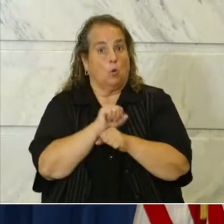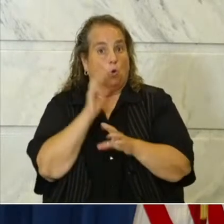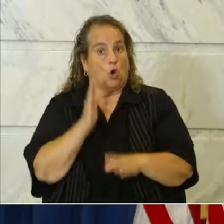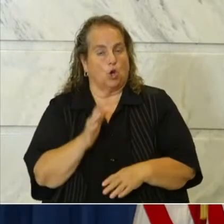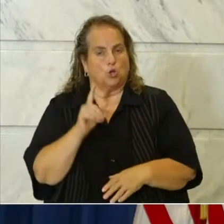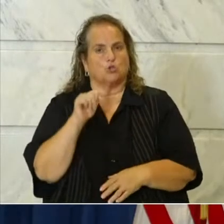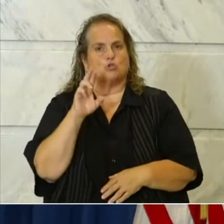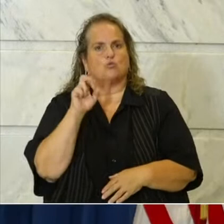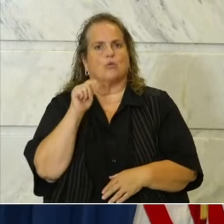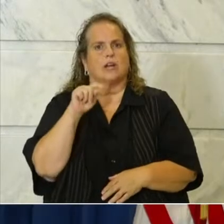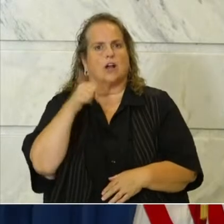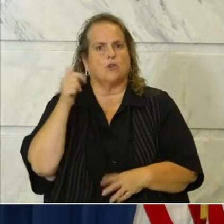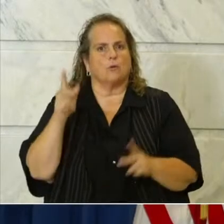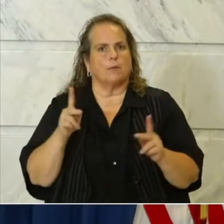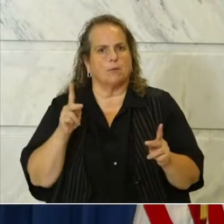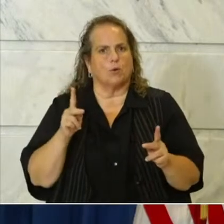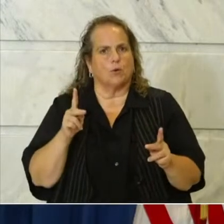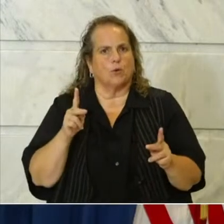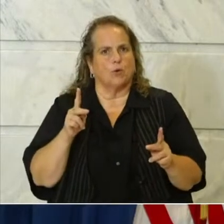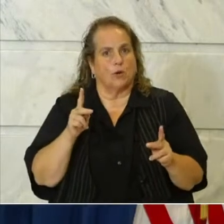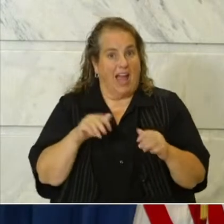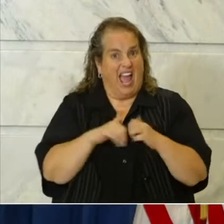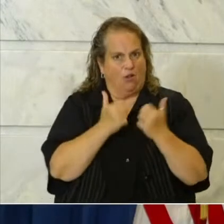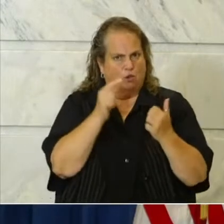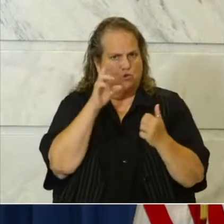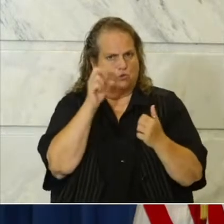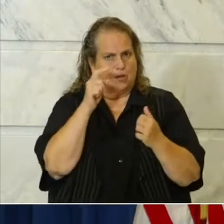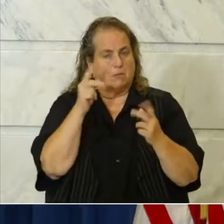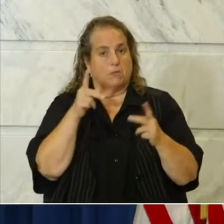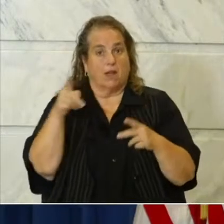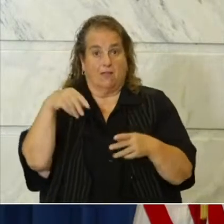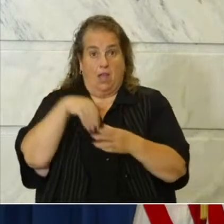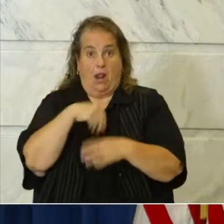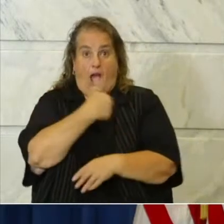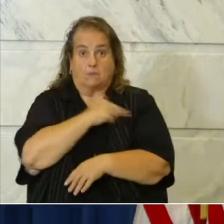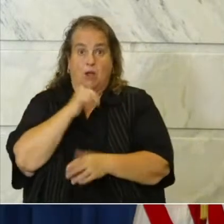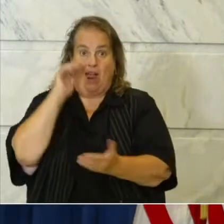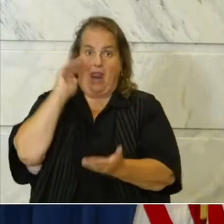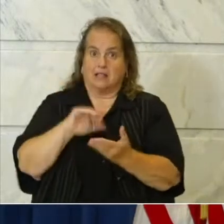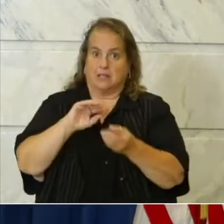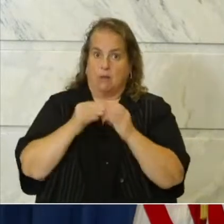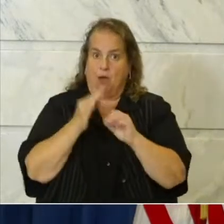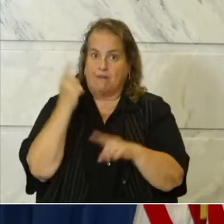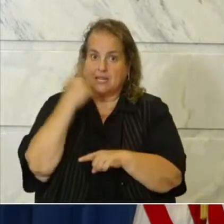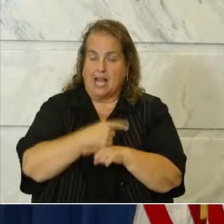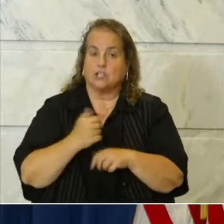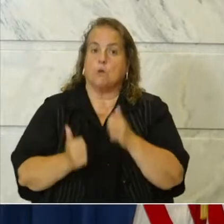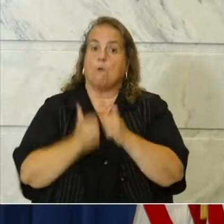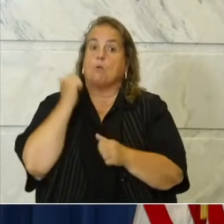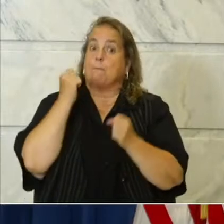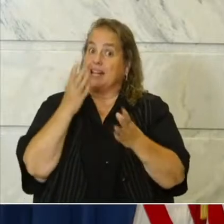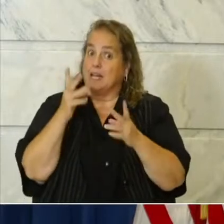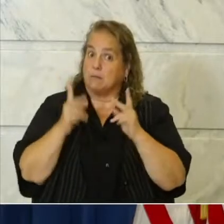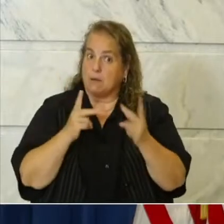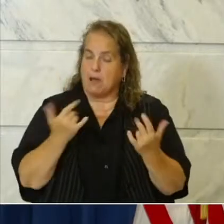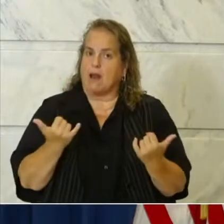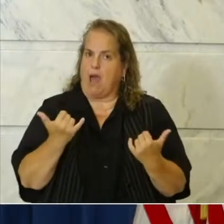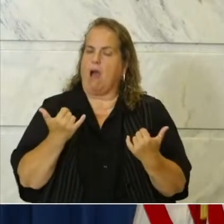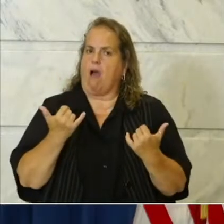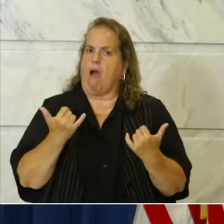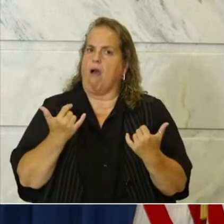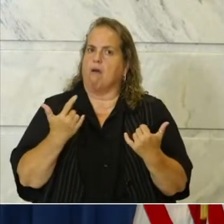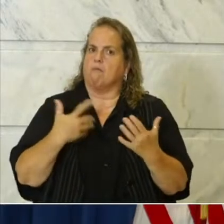treated individuals. They have been in the hospital for less amount of days. More people have come off ventilators than we would have